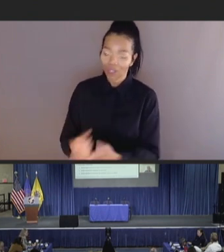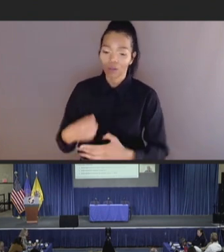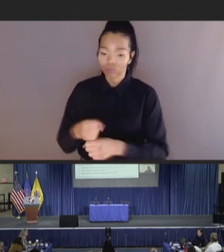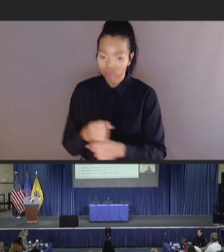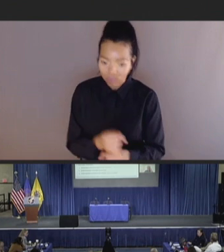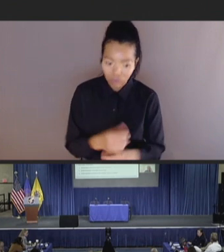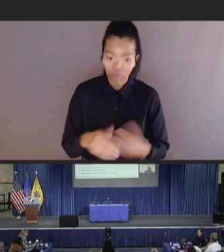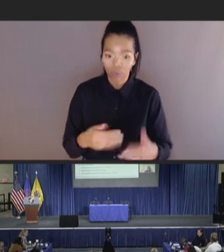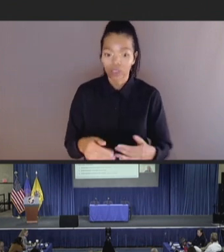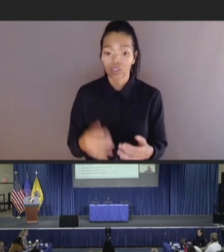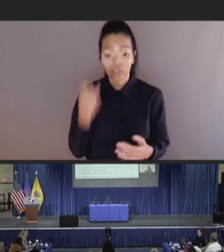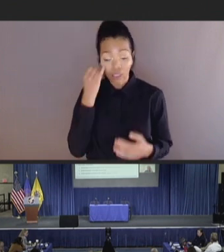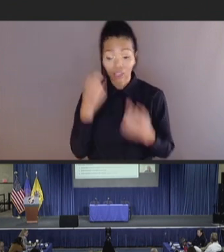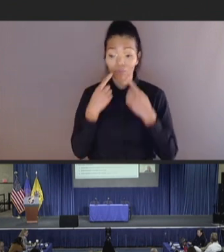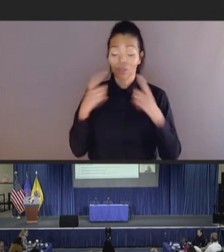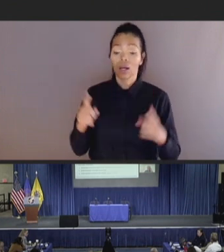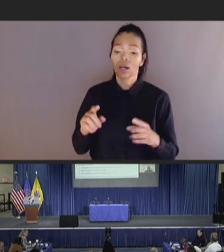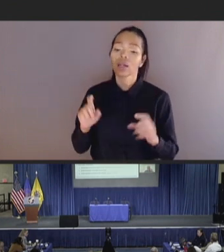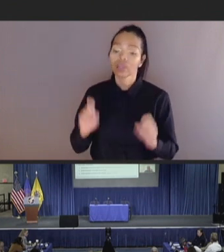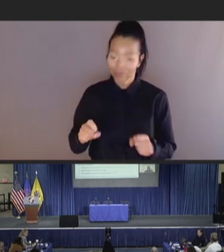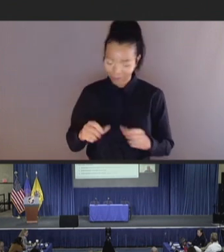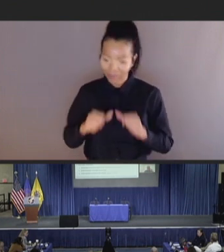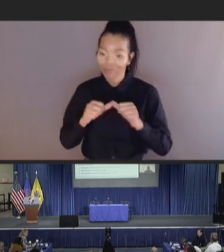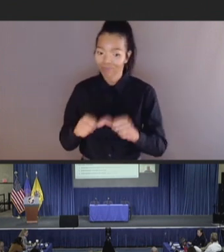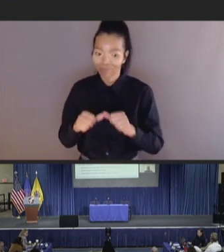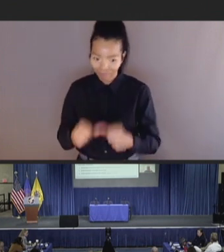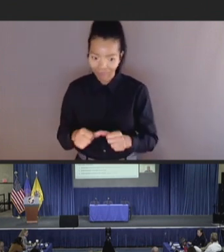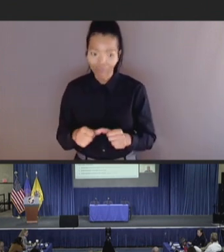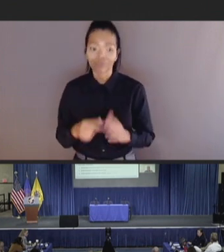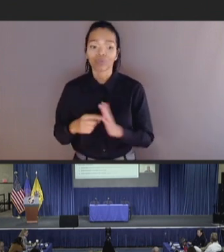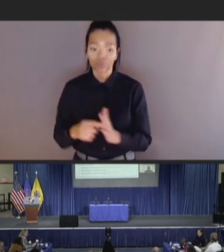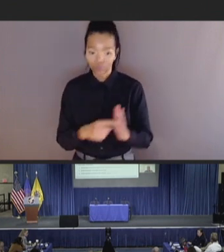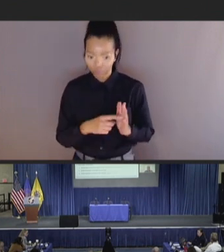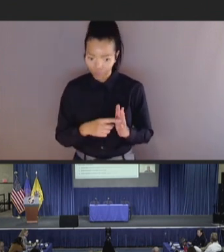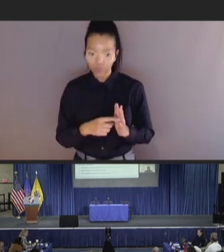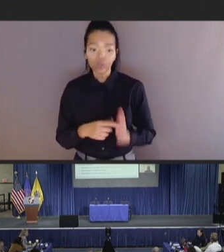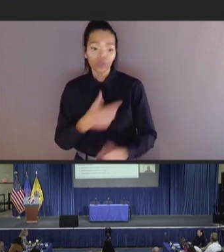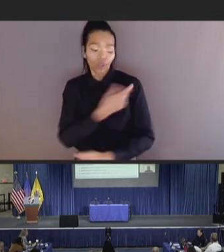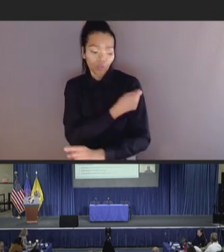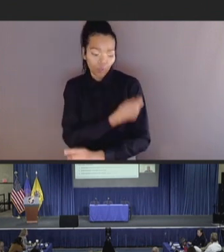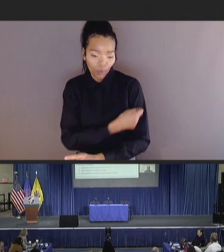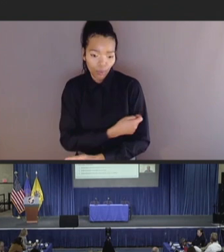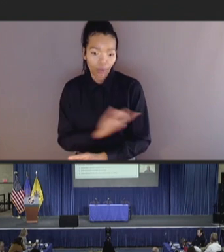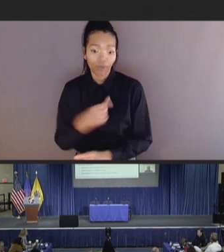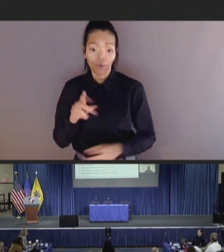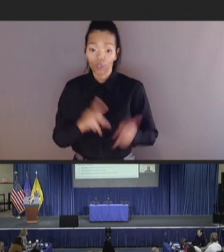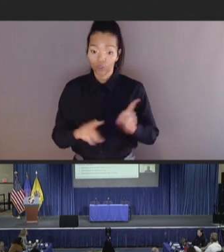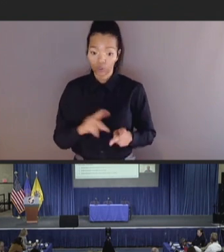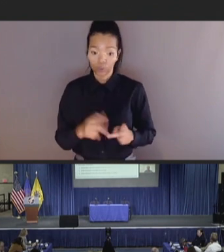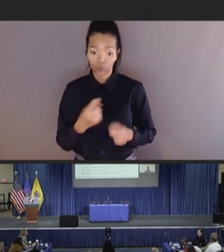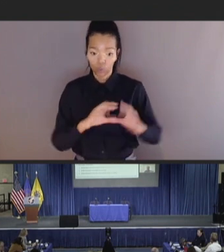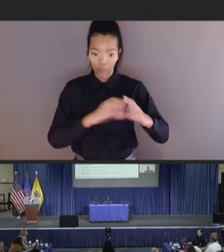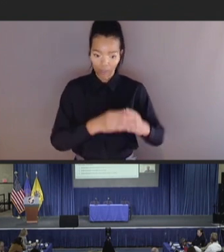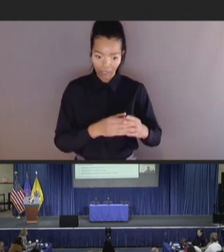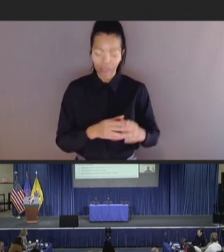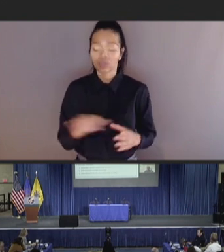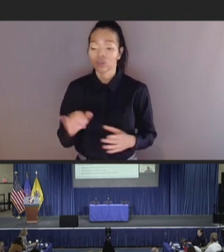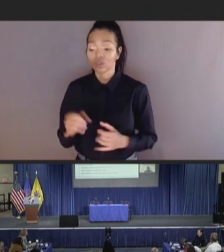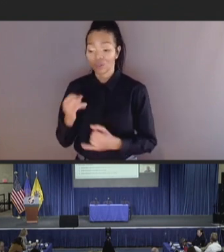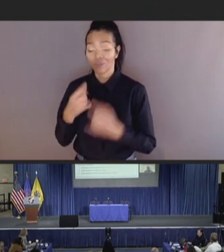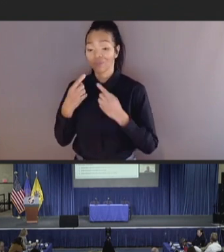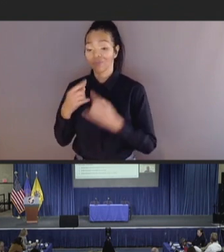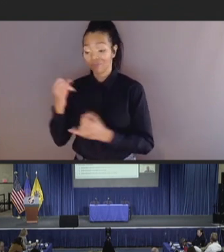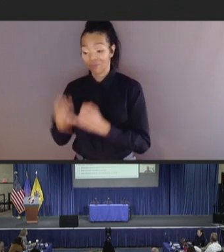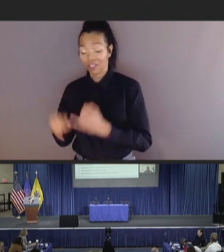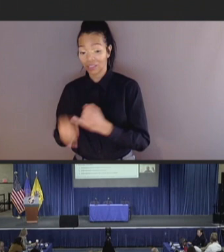need to start marching forward and try to actually induce broadly neutralizing antibodies in humans for one class. And then finally, to make a vaccine, or at